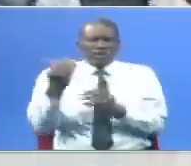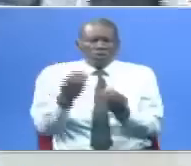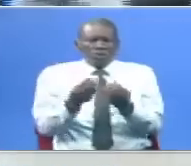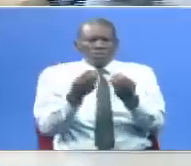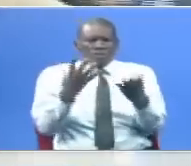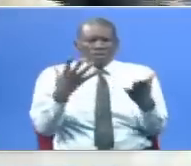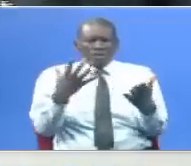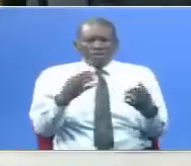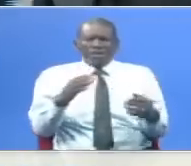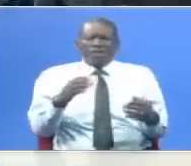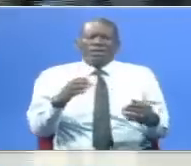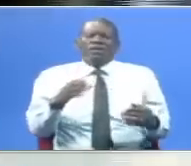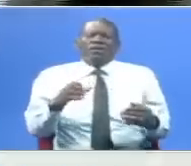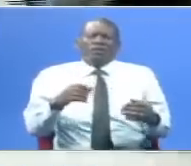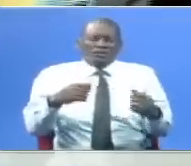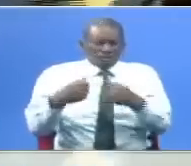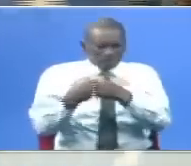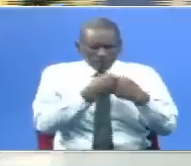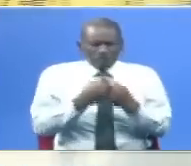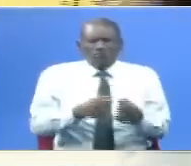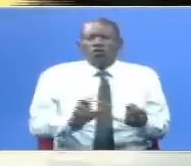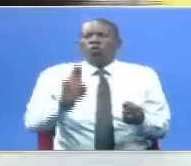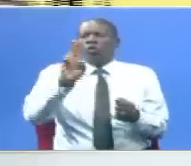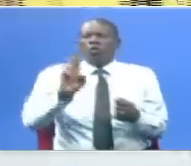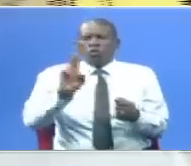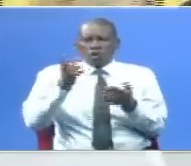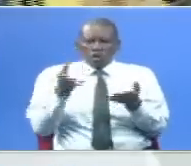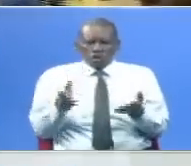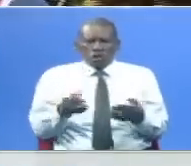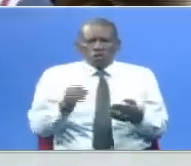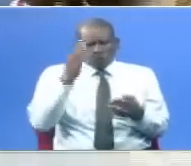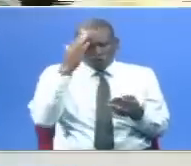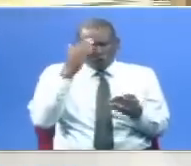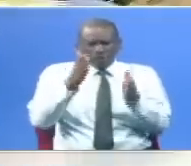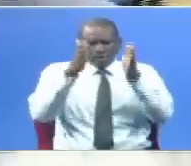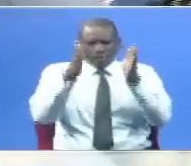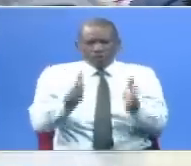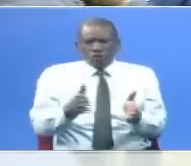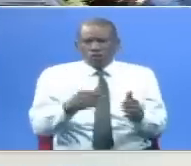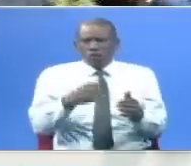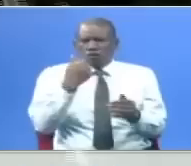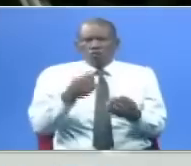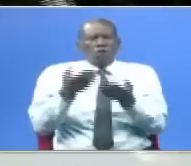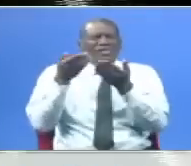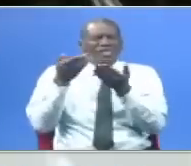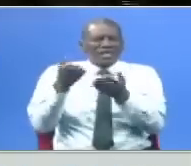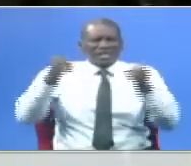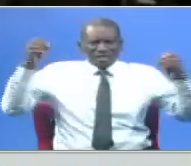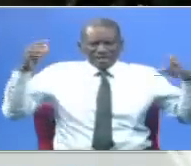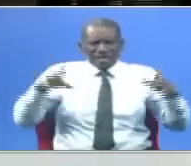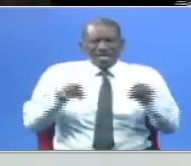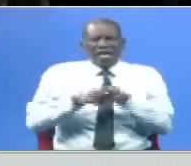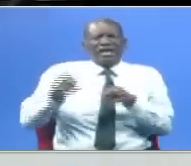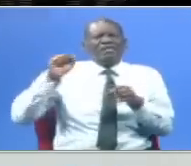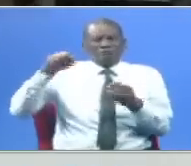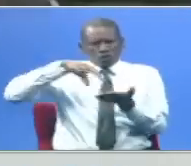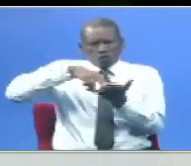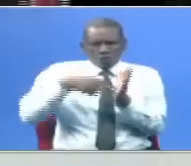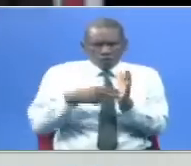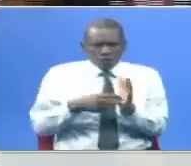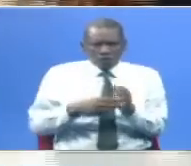hits and misses, Uhuru Muigai Kenyatta will go down as the man who burst onto the national limelight as a political